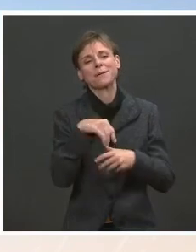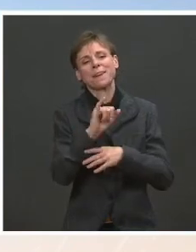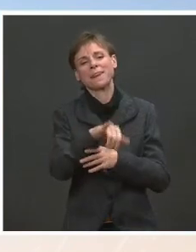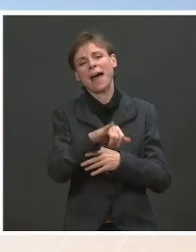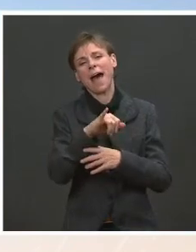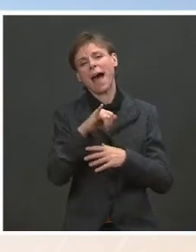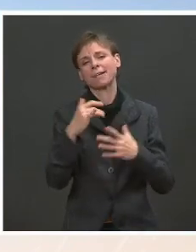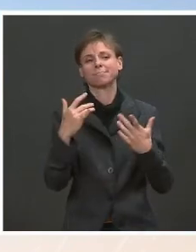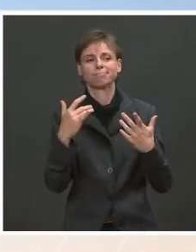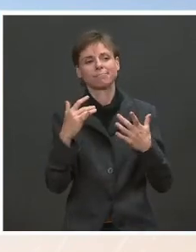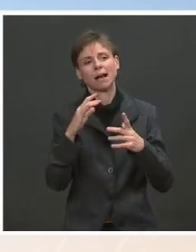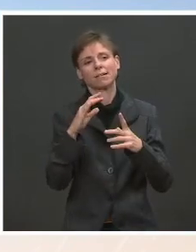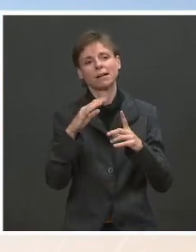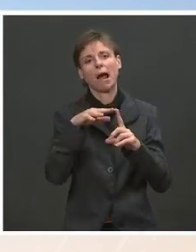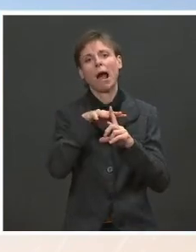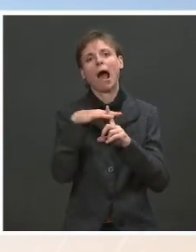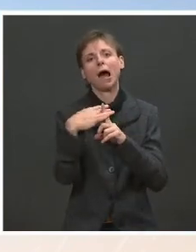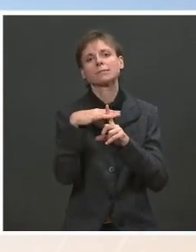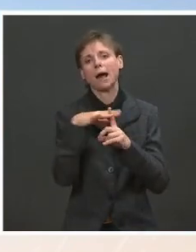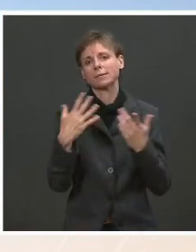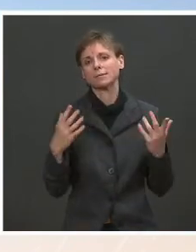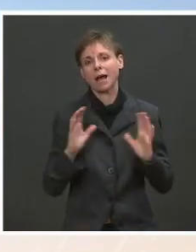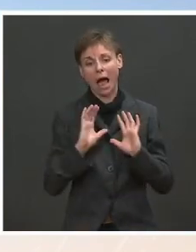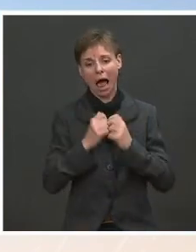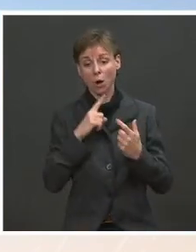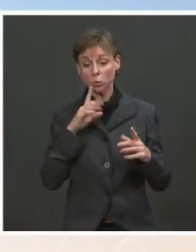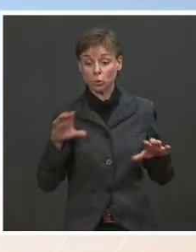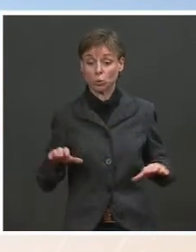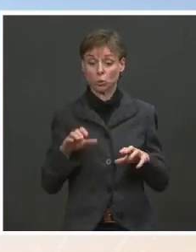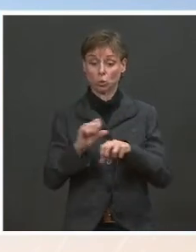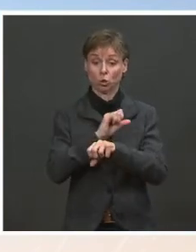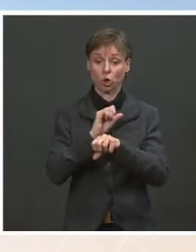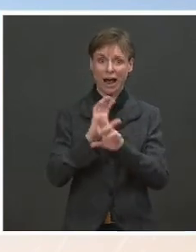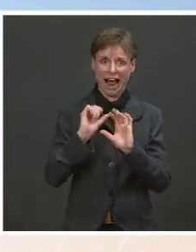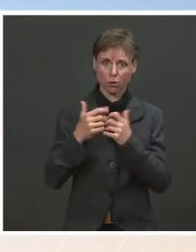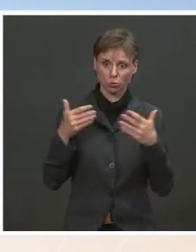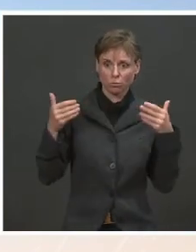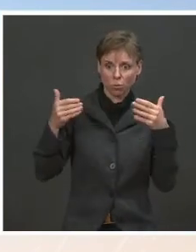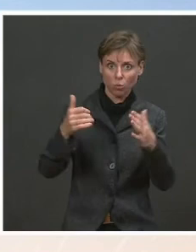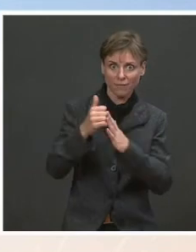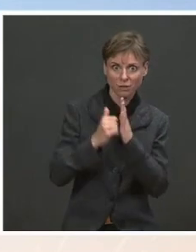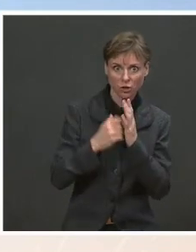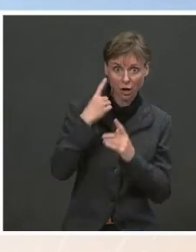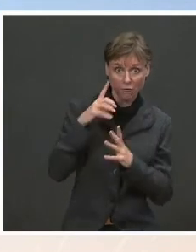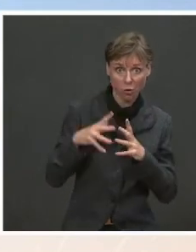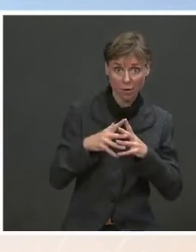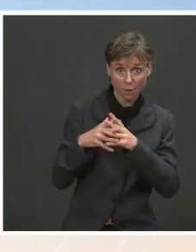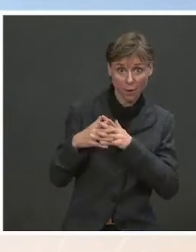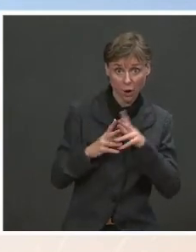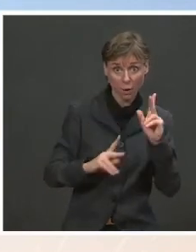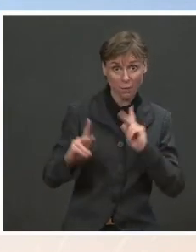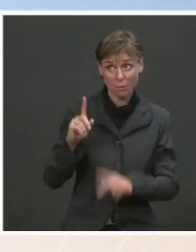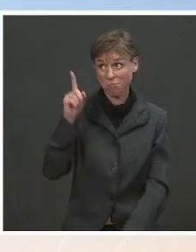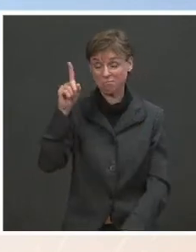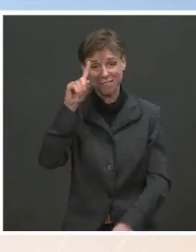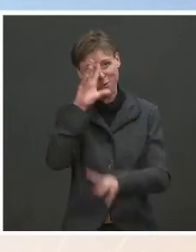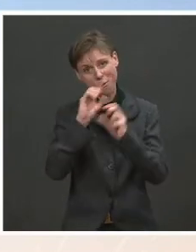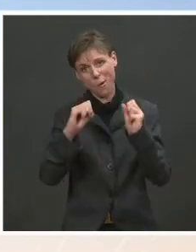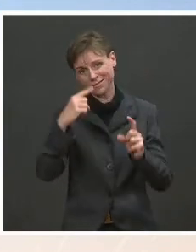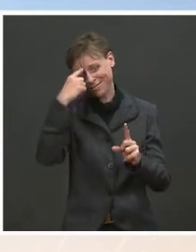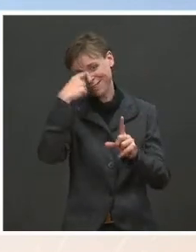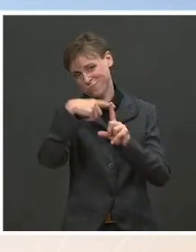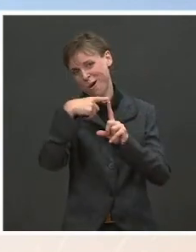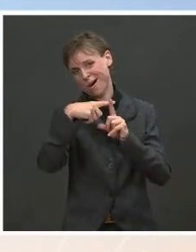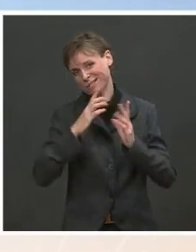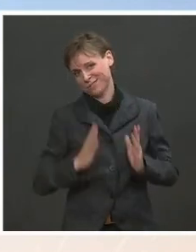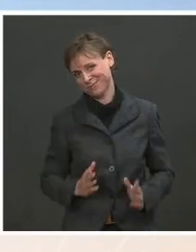to get work done, and how to move forward the agenda for the American people. And the president's an optimist. He is